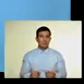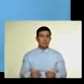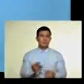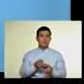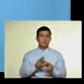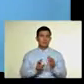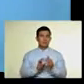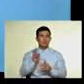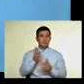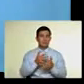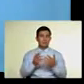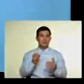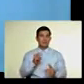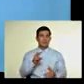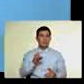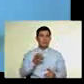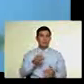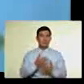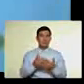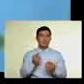kosmik apparatlar yasaladi.